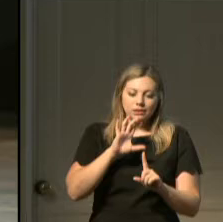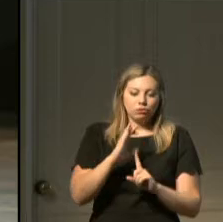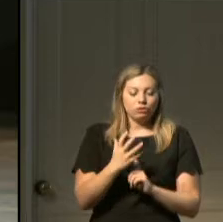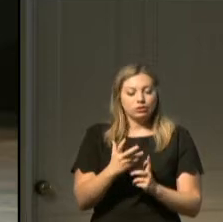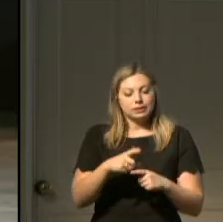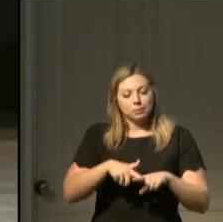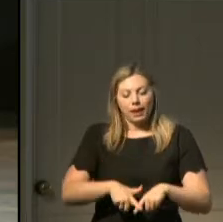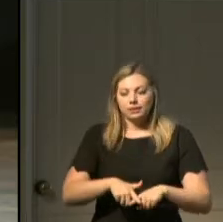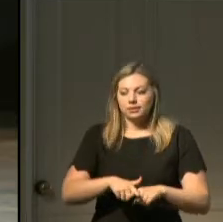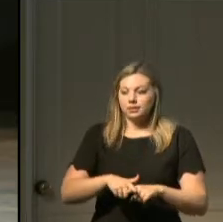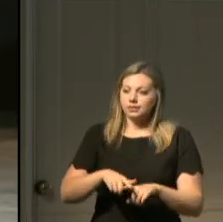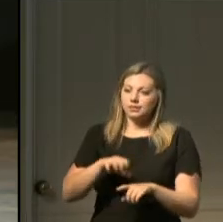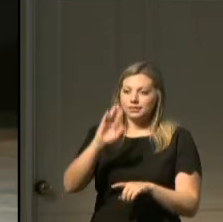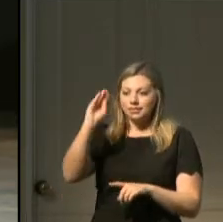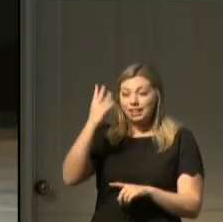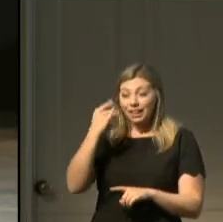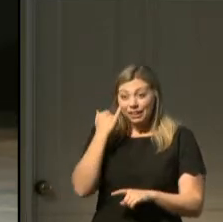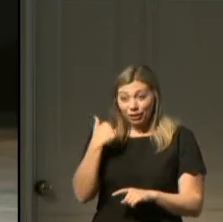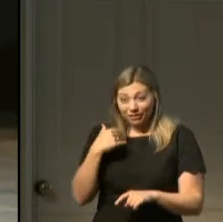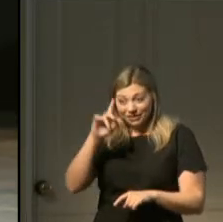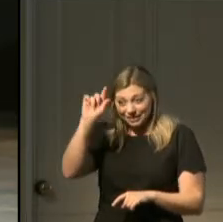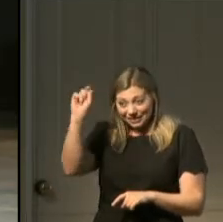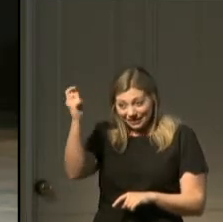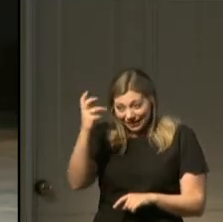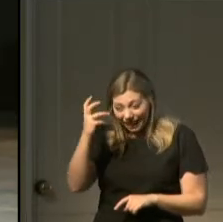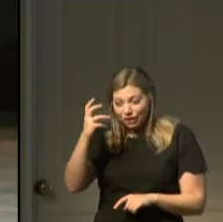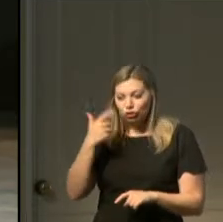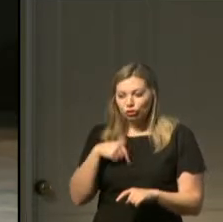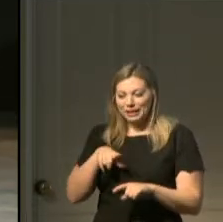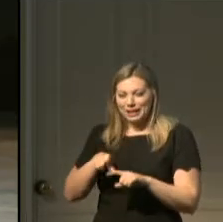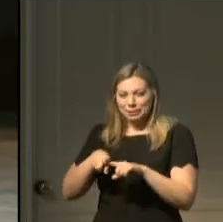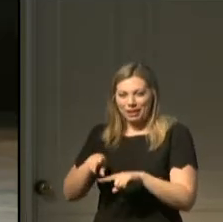it, we'll be able to tell time. So why a clock?